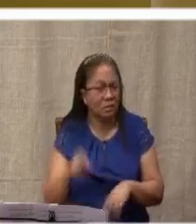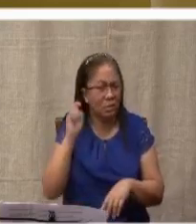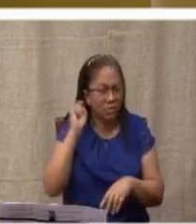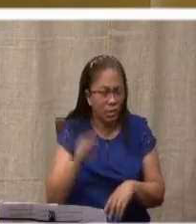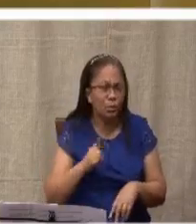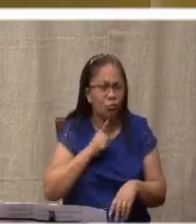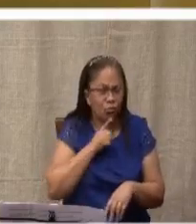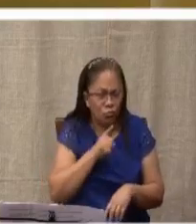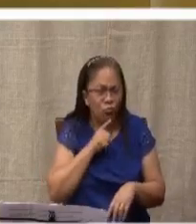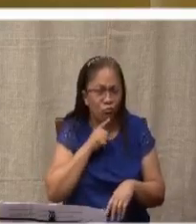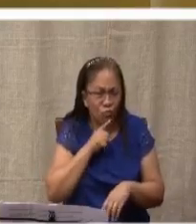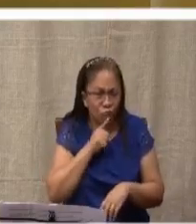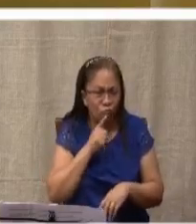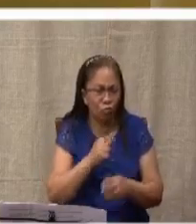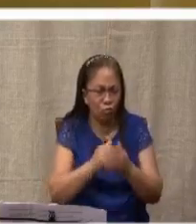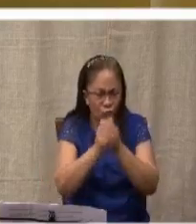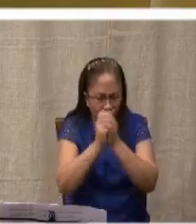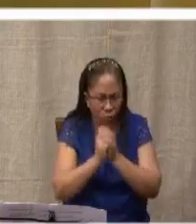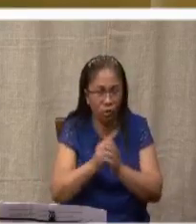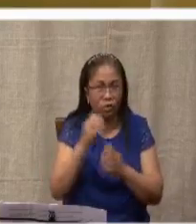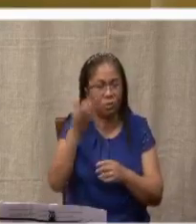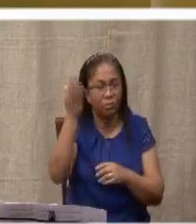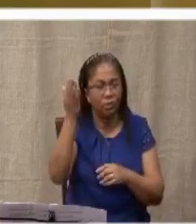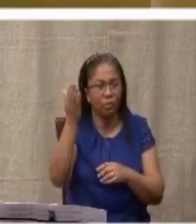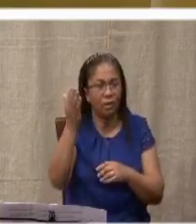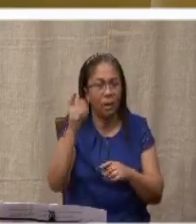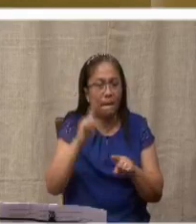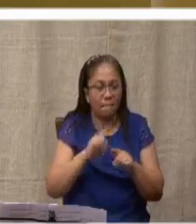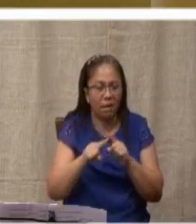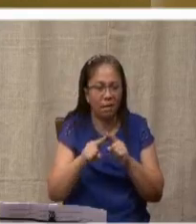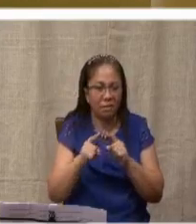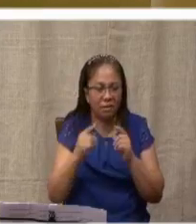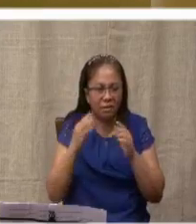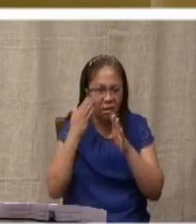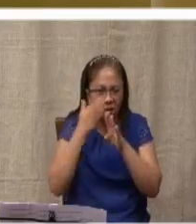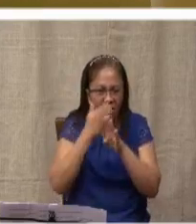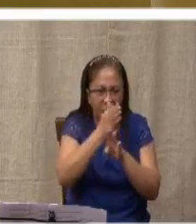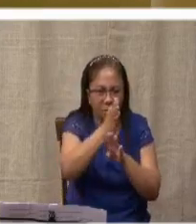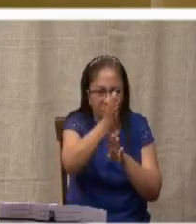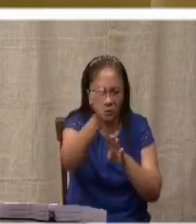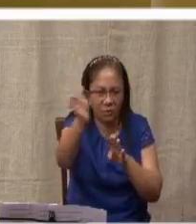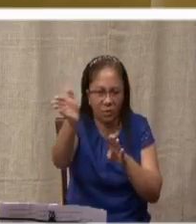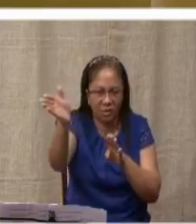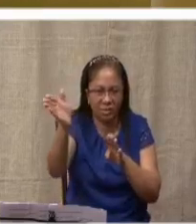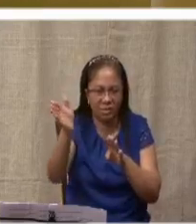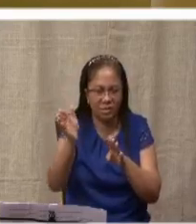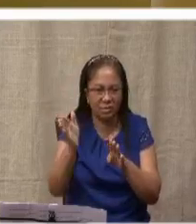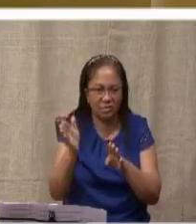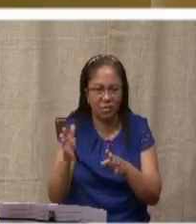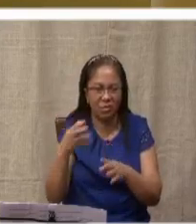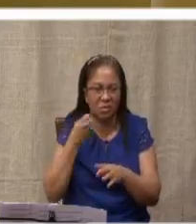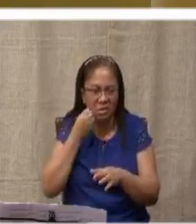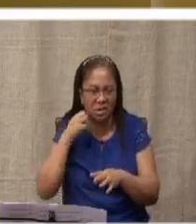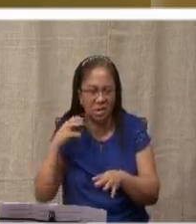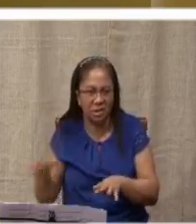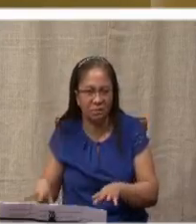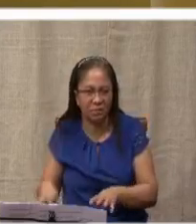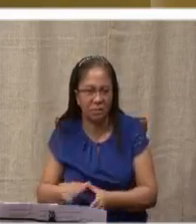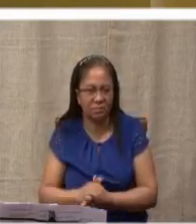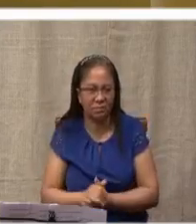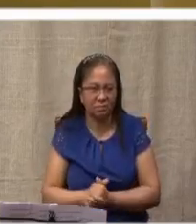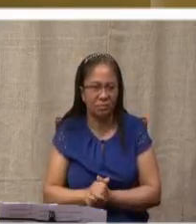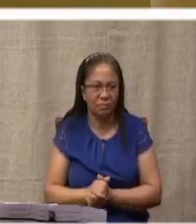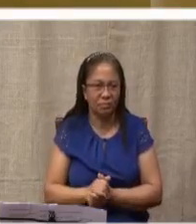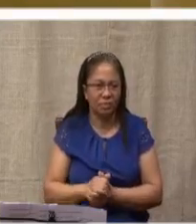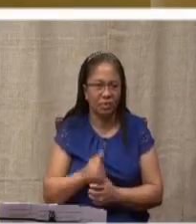god and who are distracted by evil tempted by evil and unset in in all kinds of different